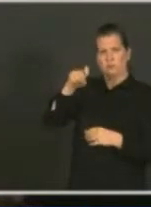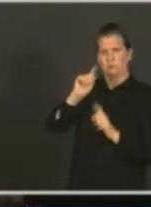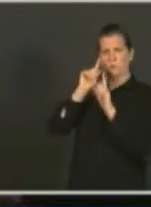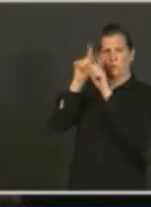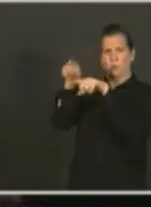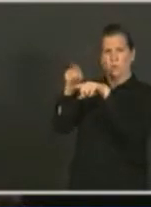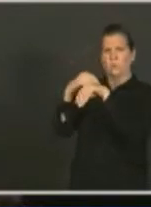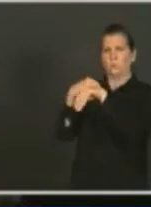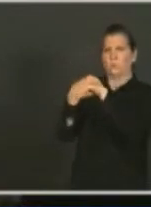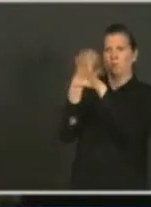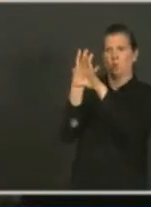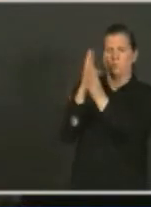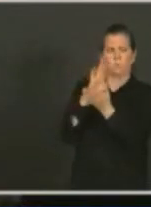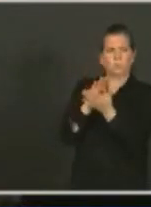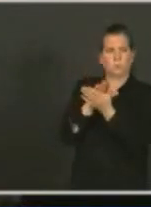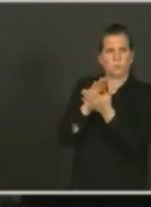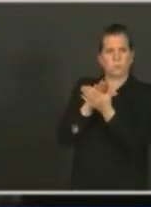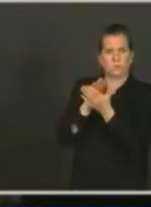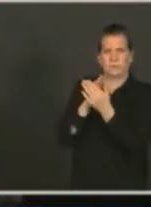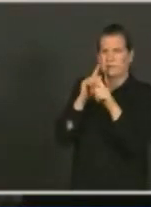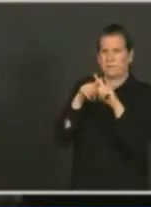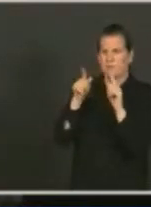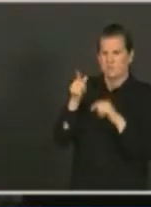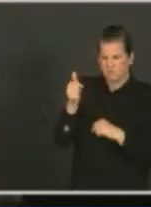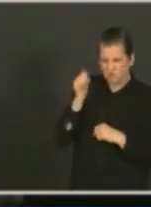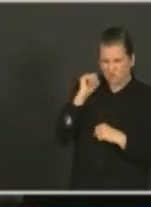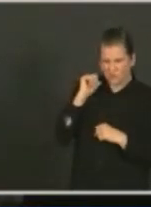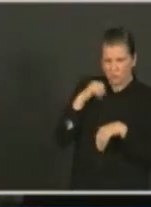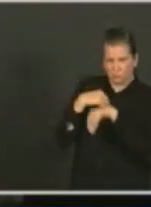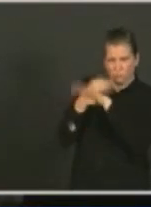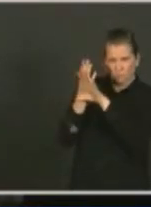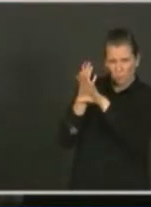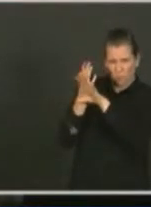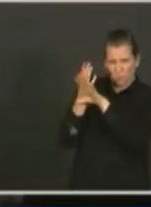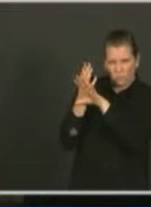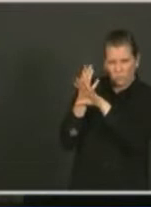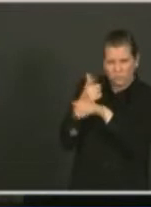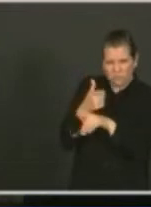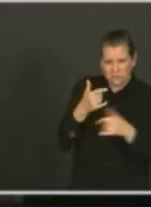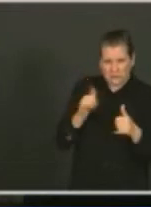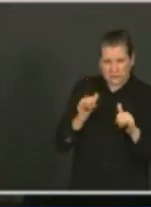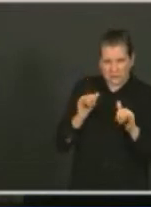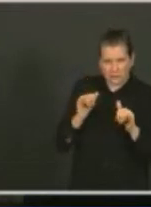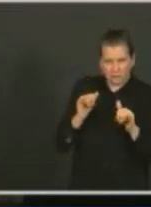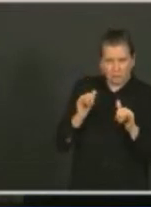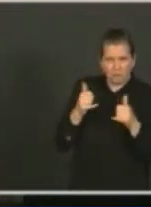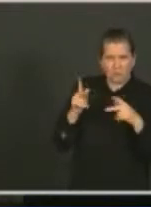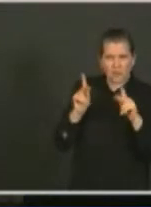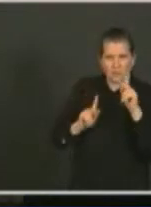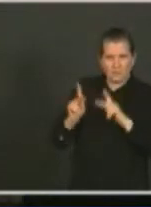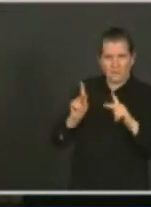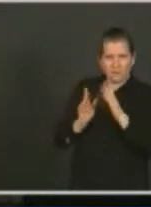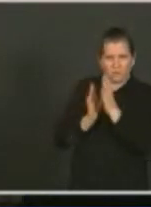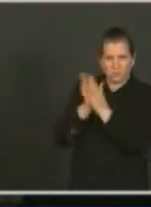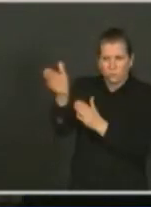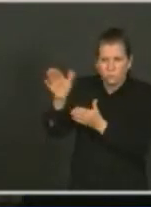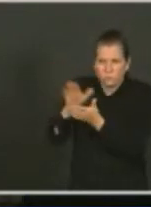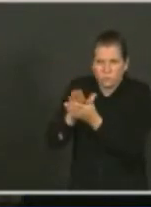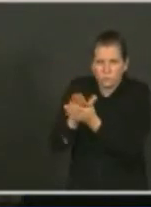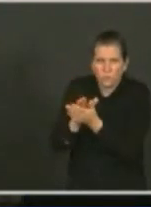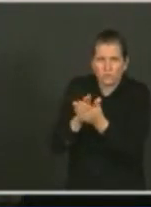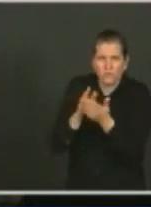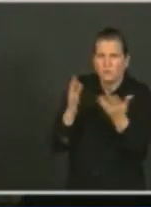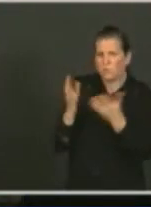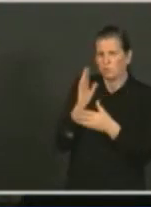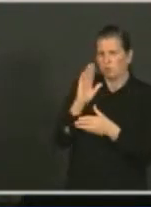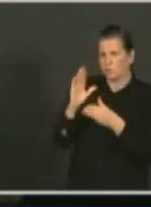be a point where you just say we have to flip the switch? You mentioned that, you know, you're coming here one last time, sort of hinting that